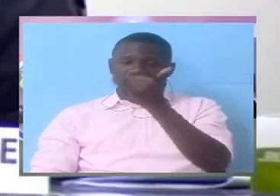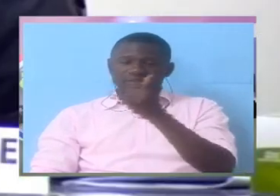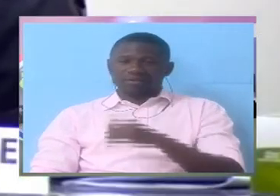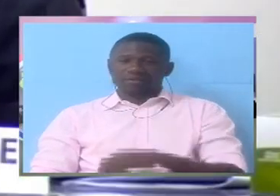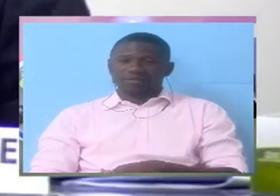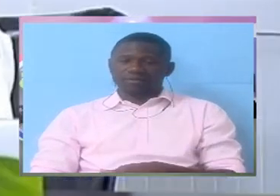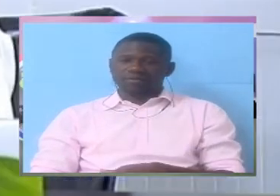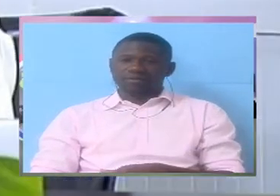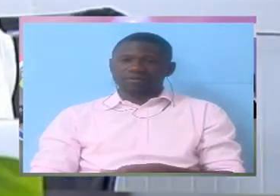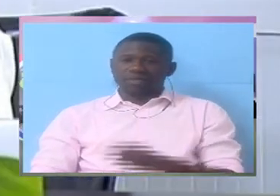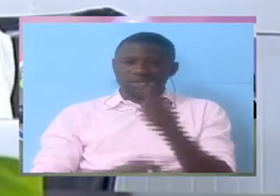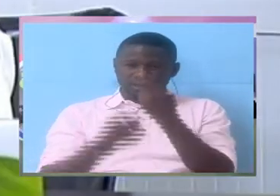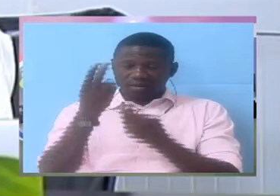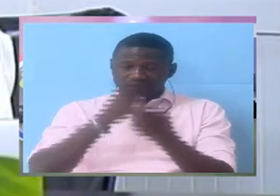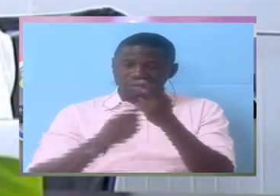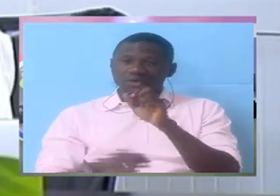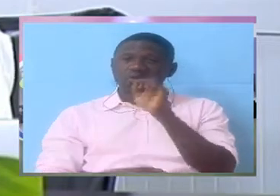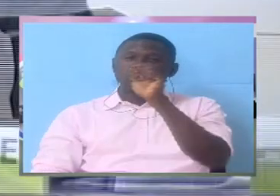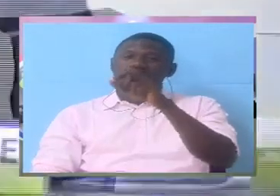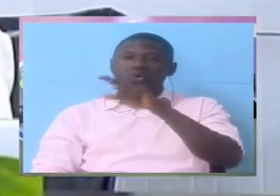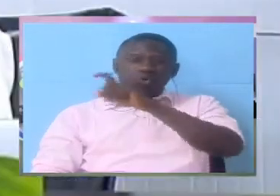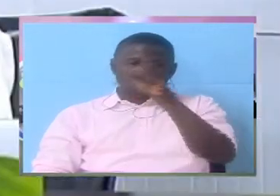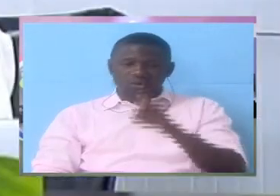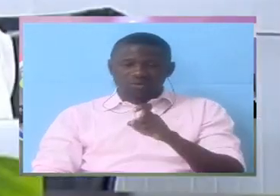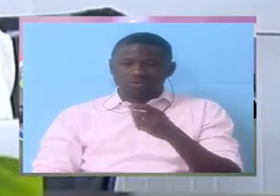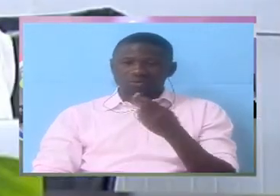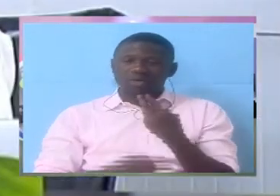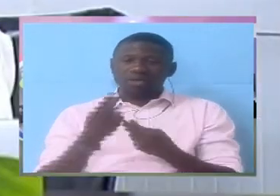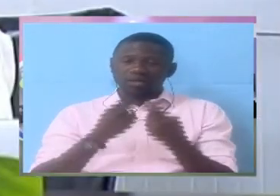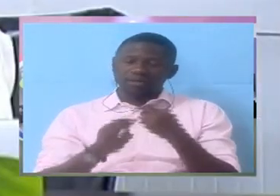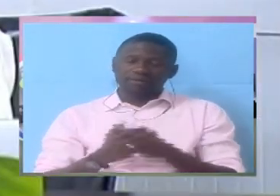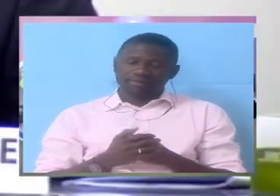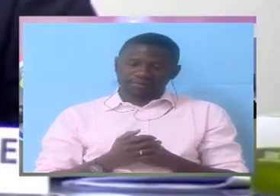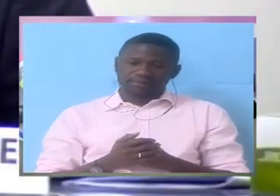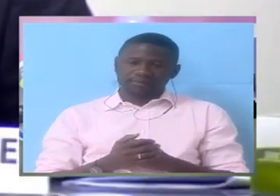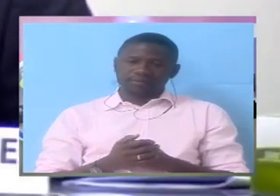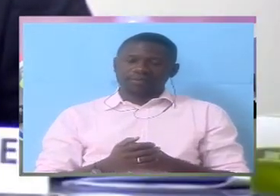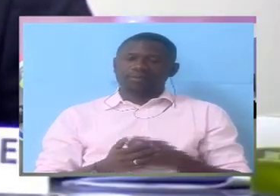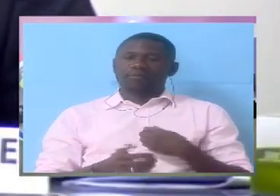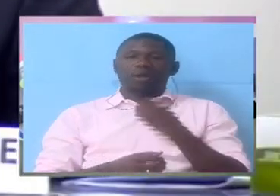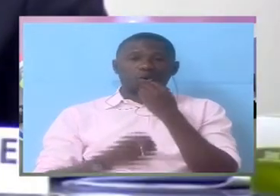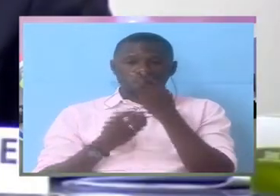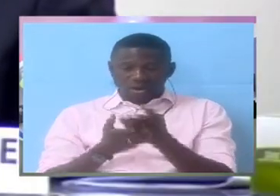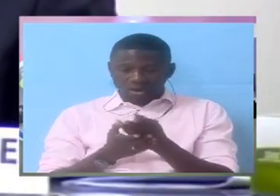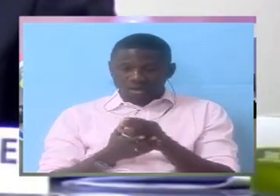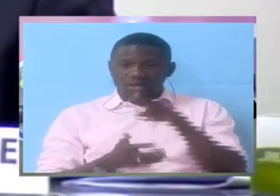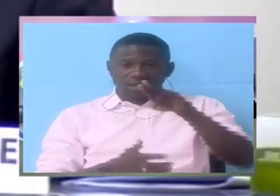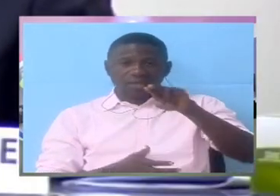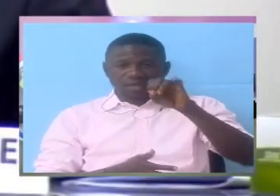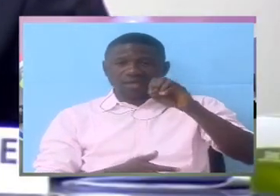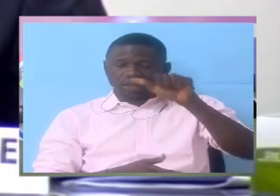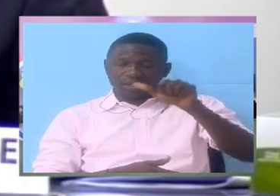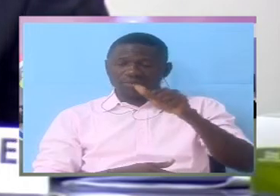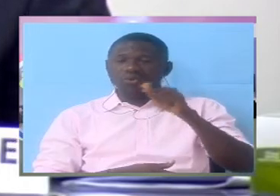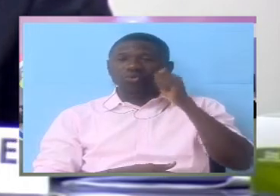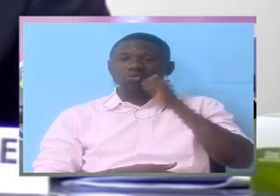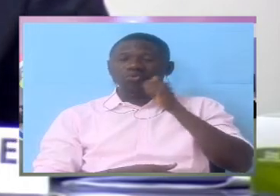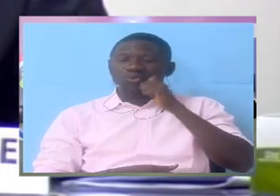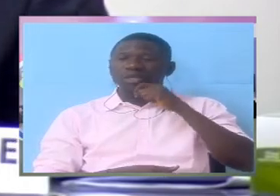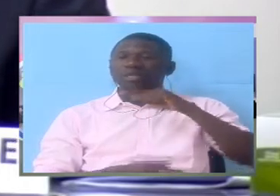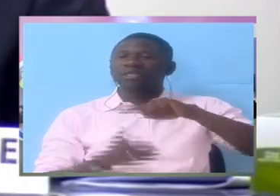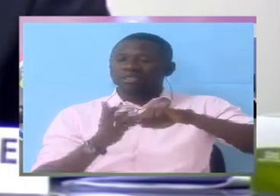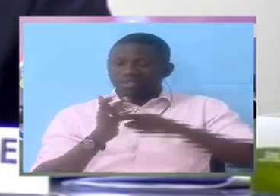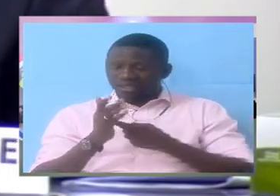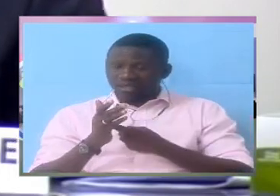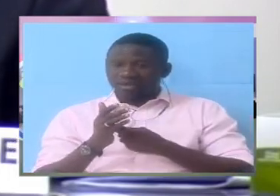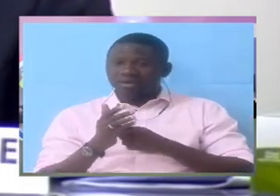Repeat your question again. The NIA was used as the center where people would be tortured to stalk